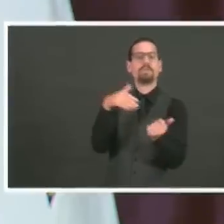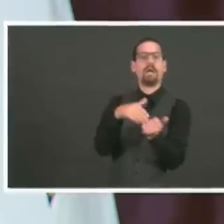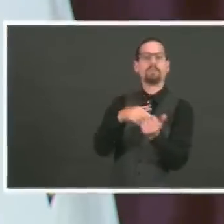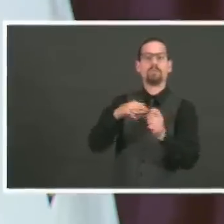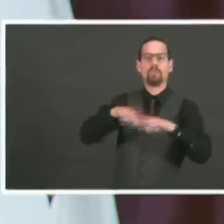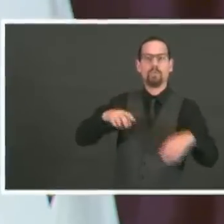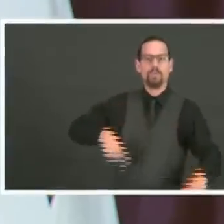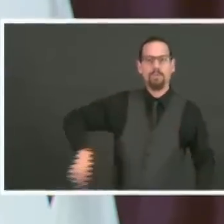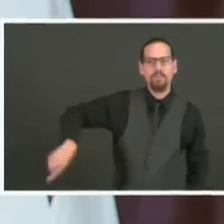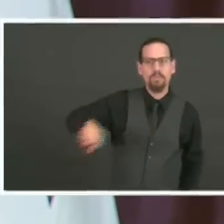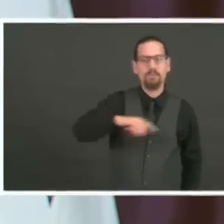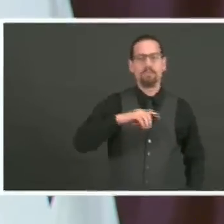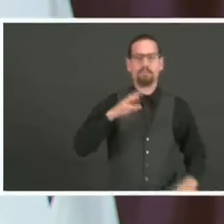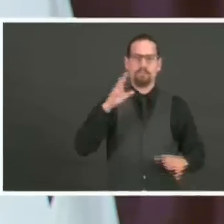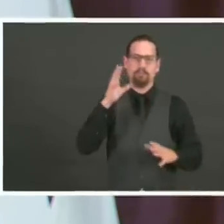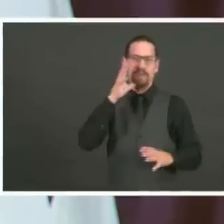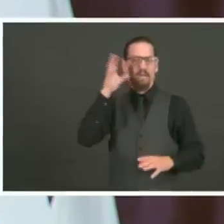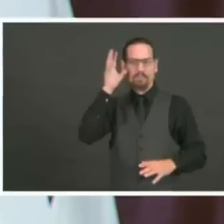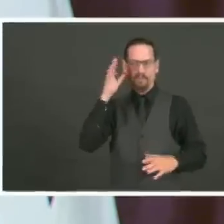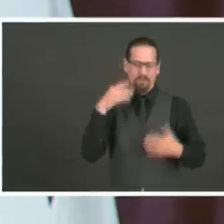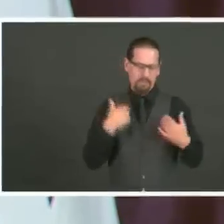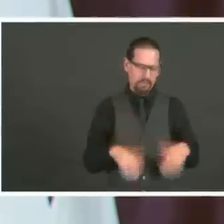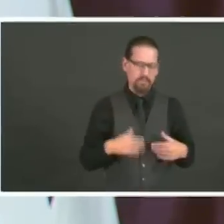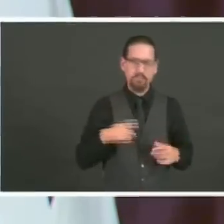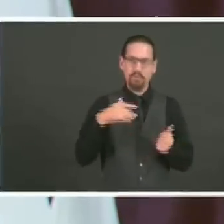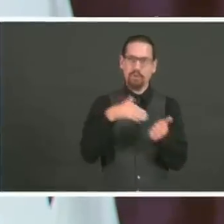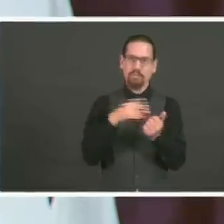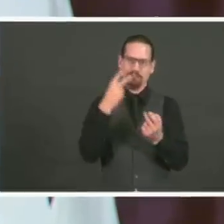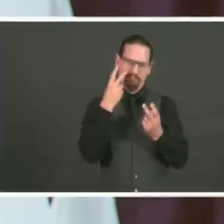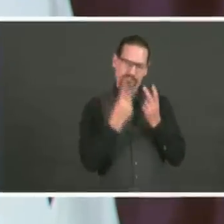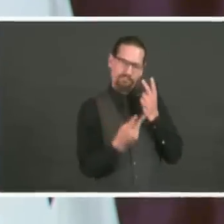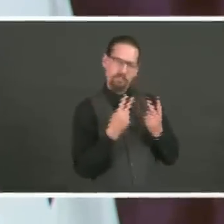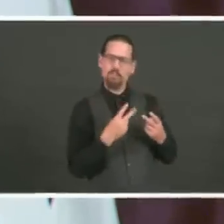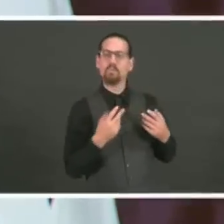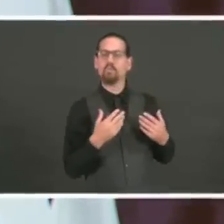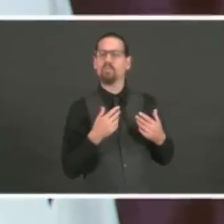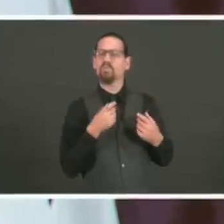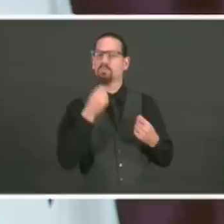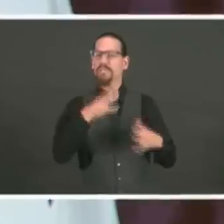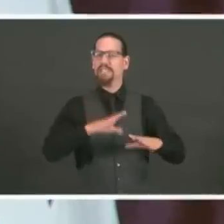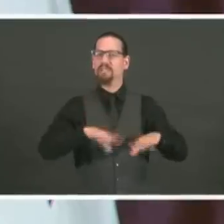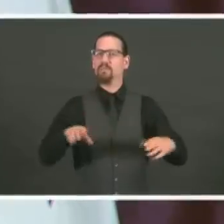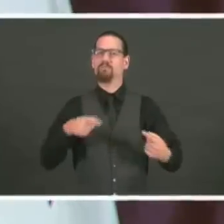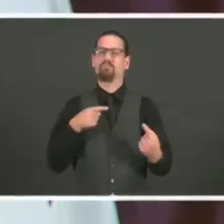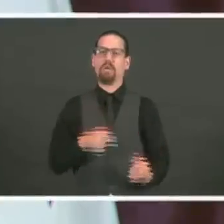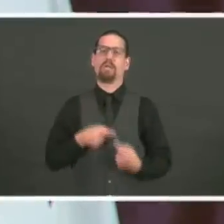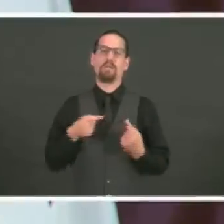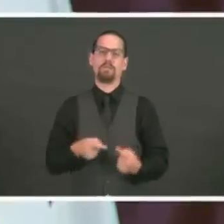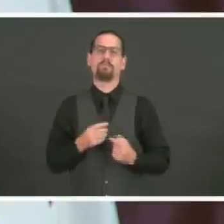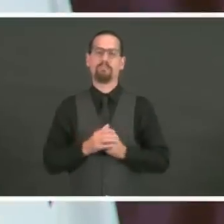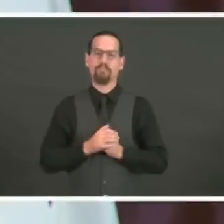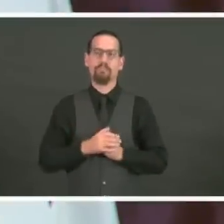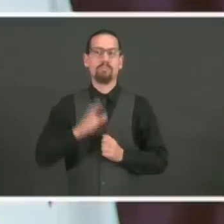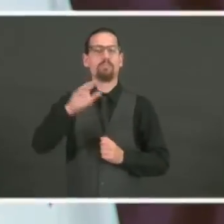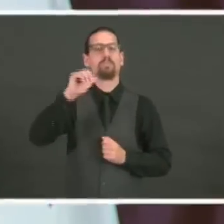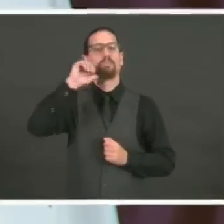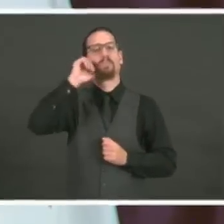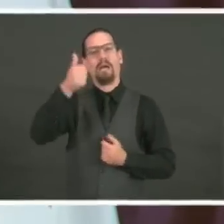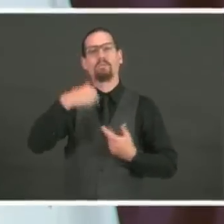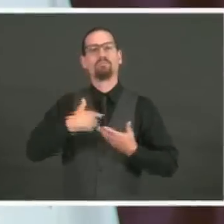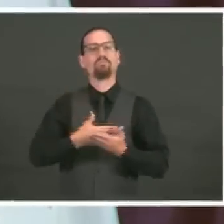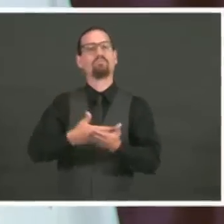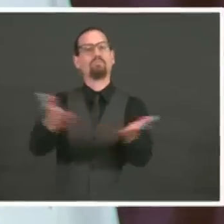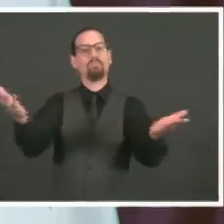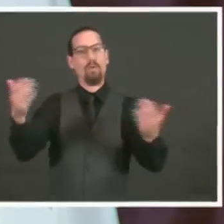Kids are struggling. And so tomorrow, I want to invite you to join the weekly